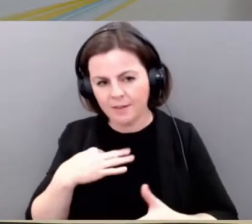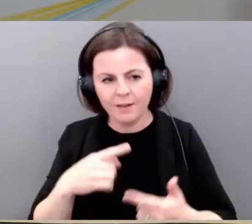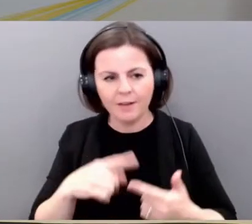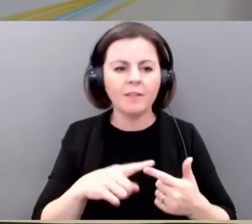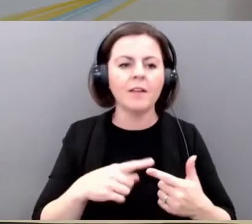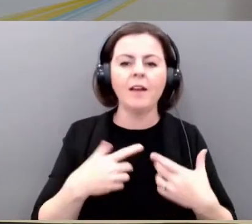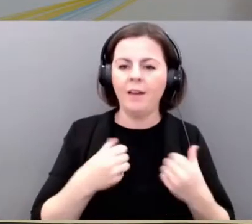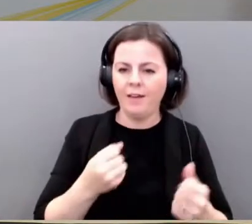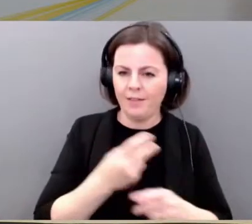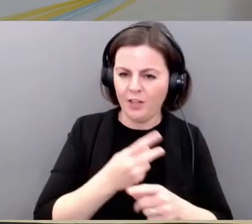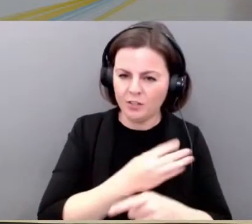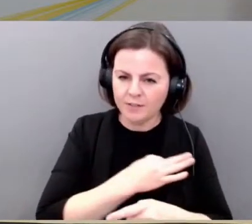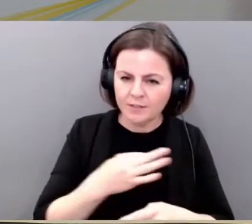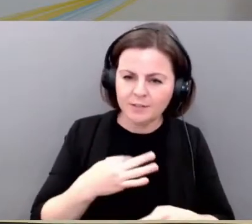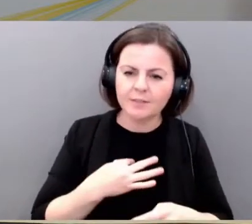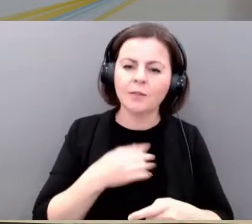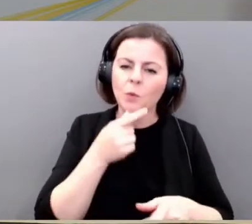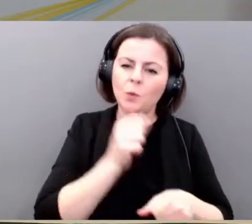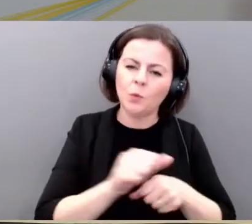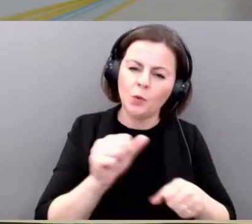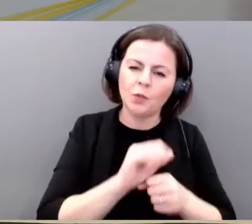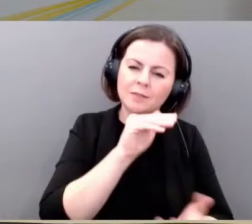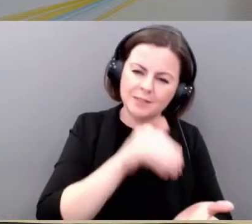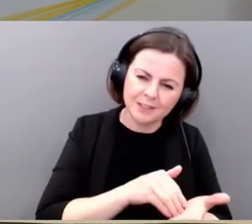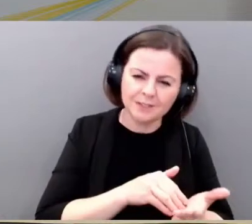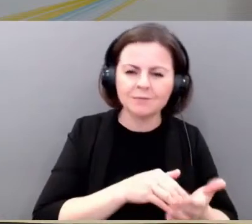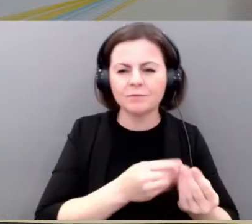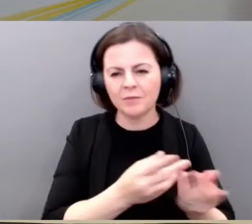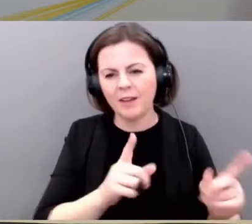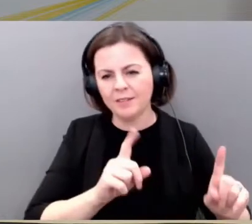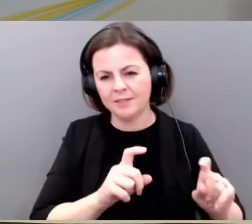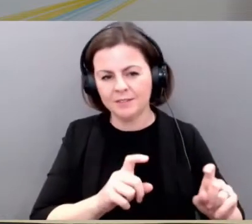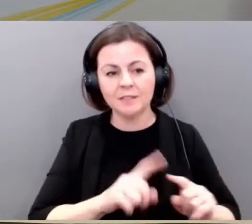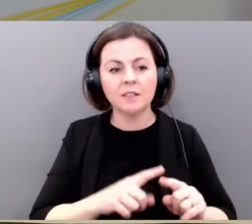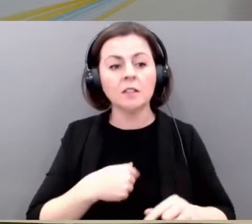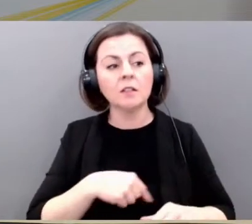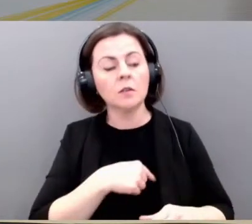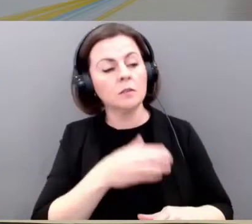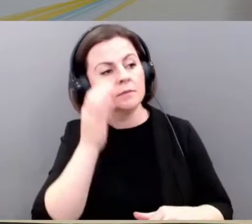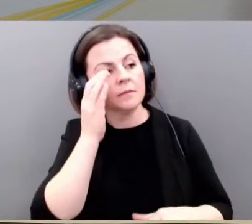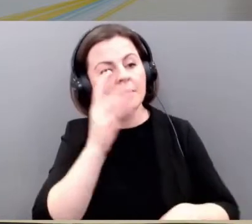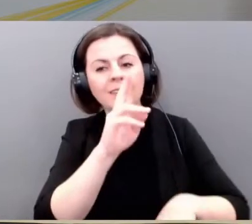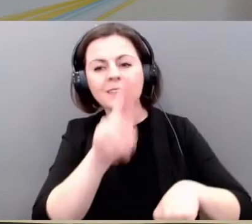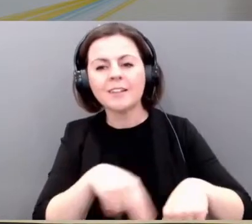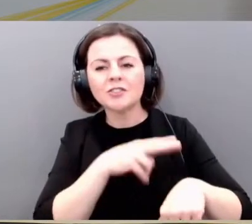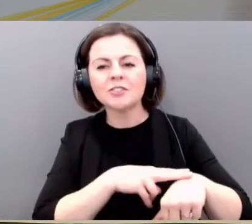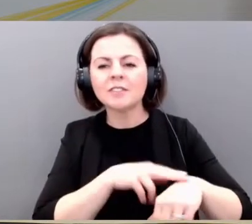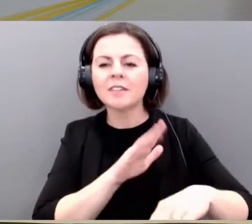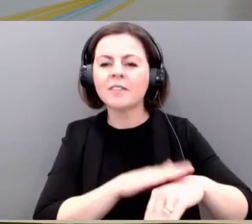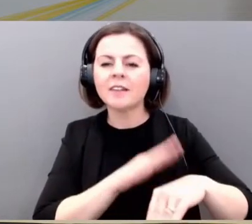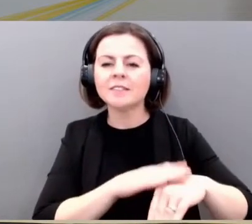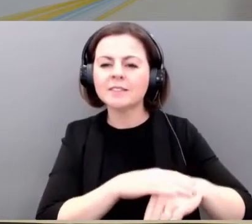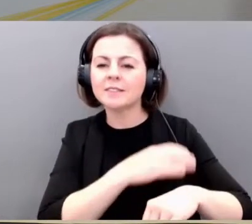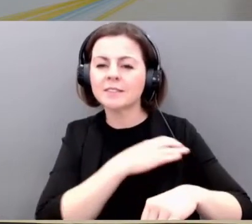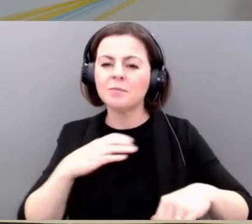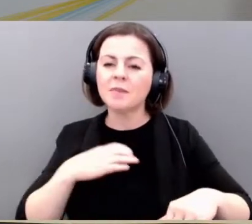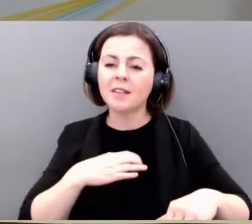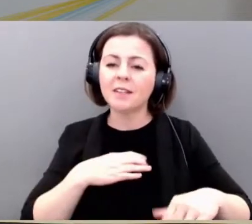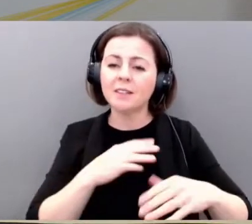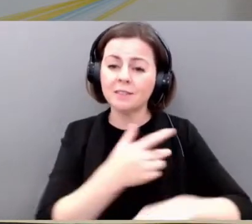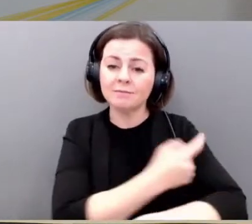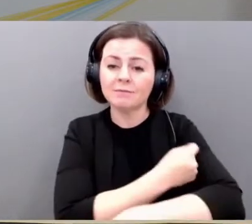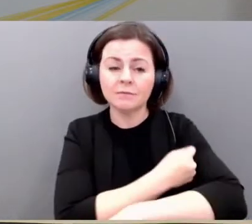And we will be following national recommendations from the National Advisory Committee on Immunization regarding the priority groups to receive